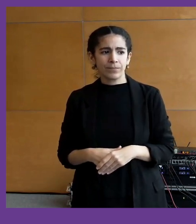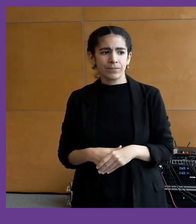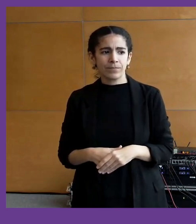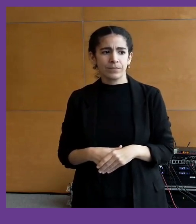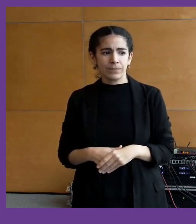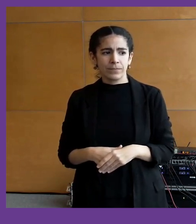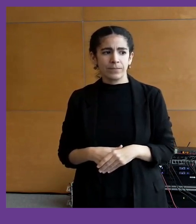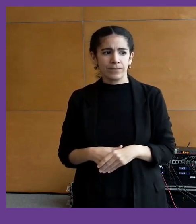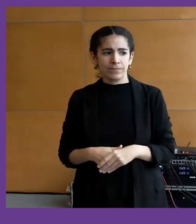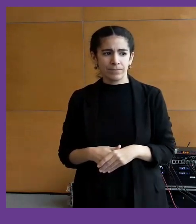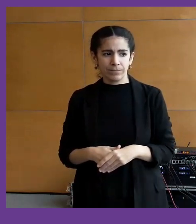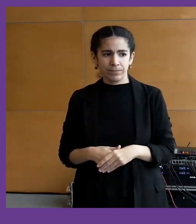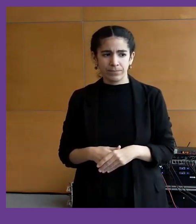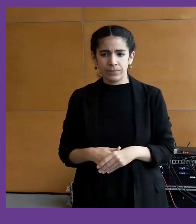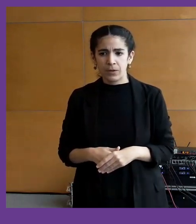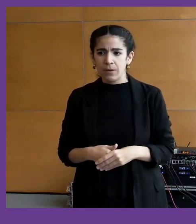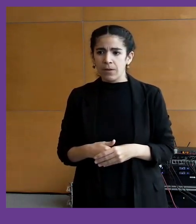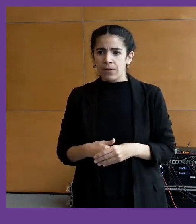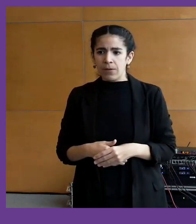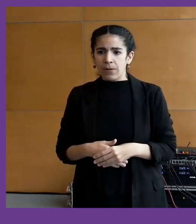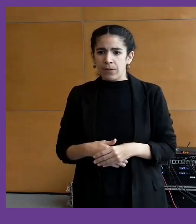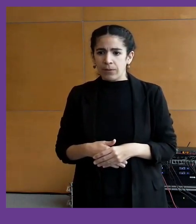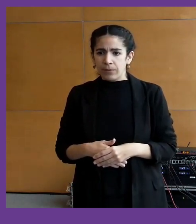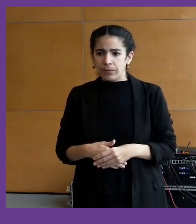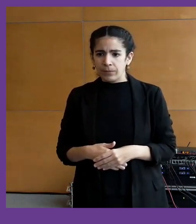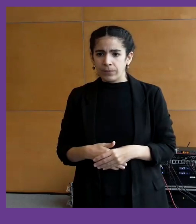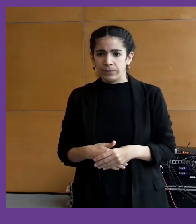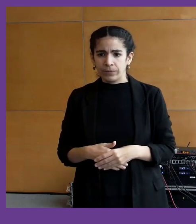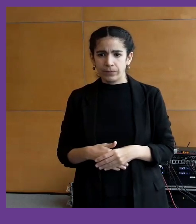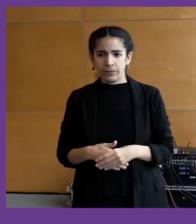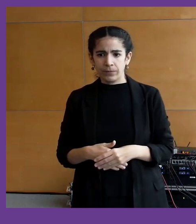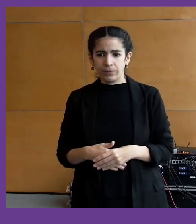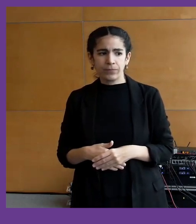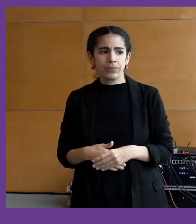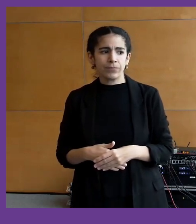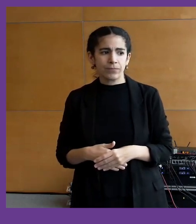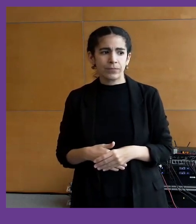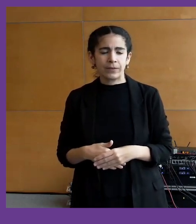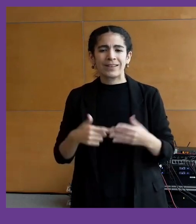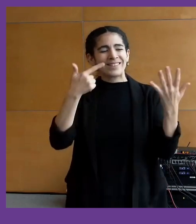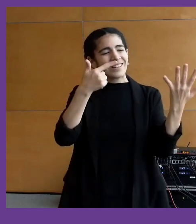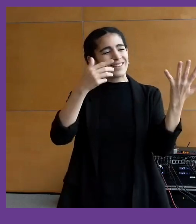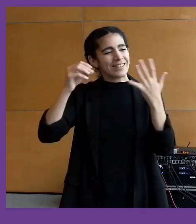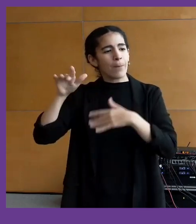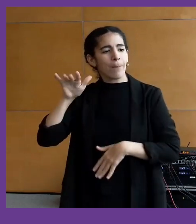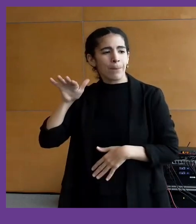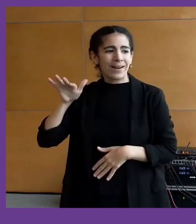people with disabilities in Asia alone and the Pacific, or 100 million in the European Union.